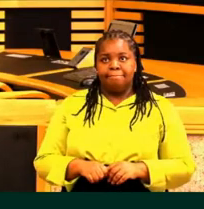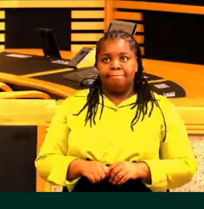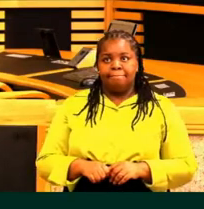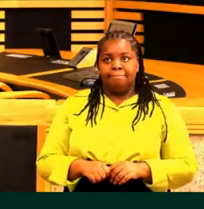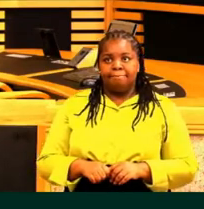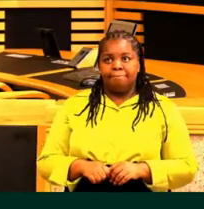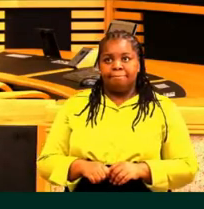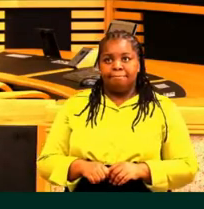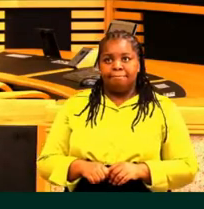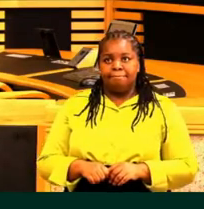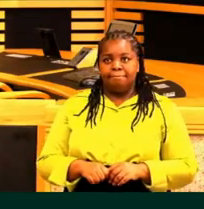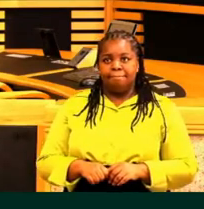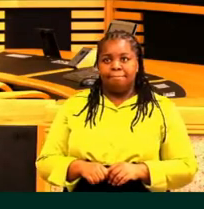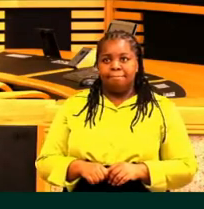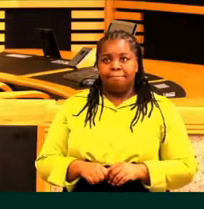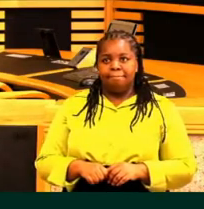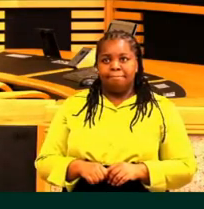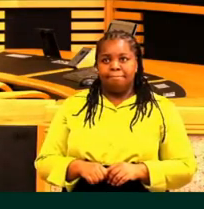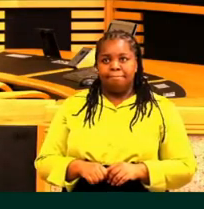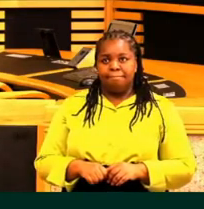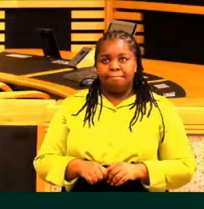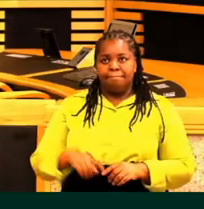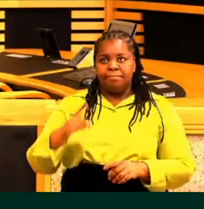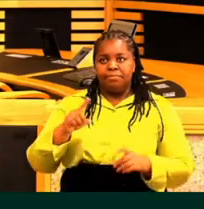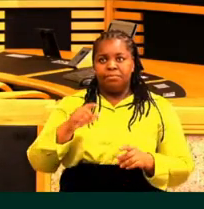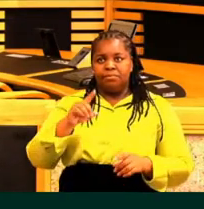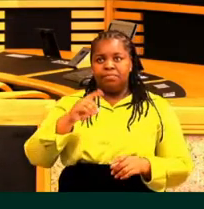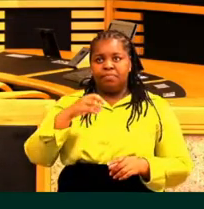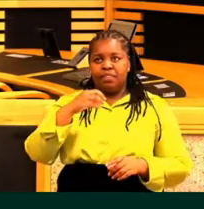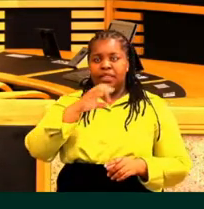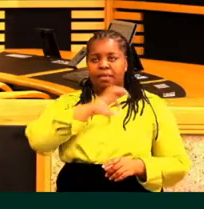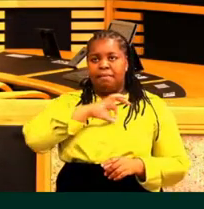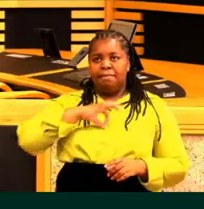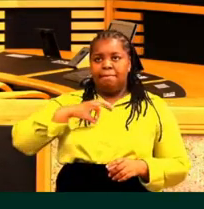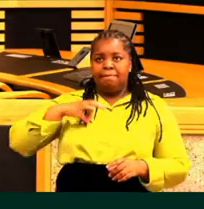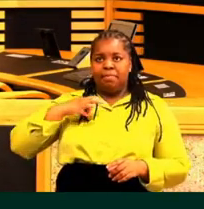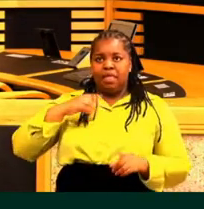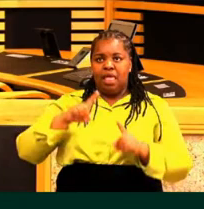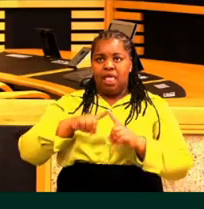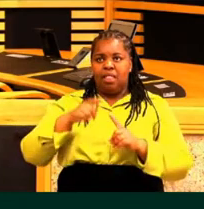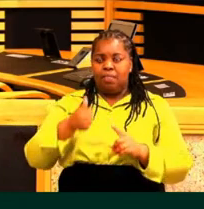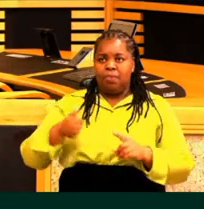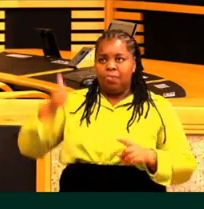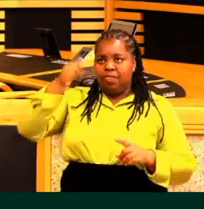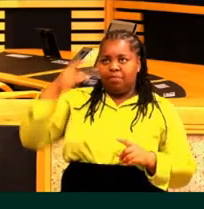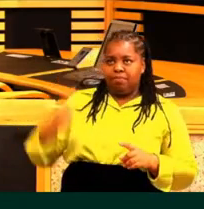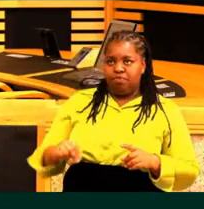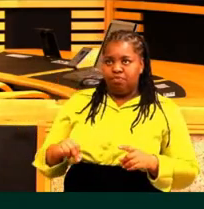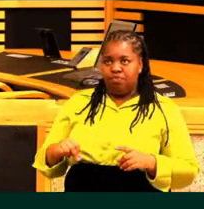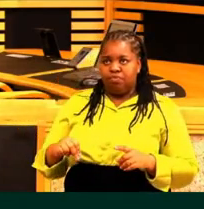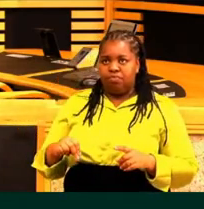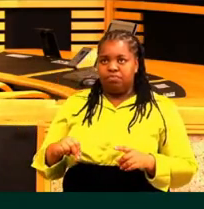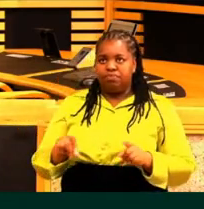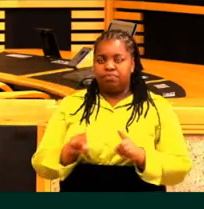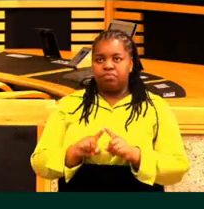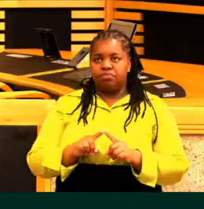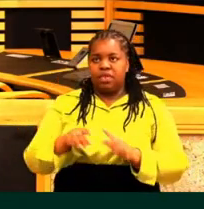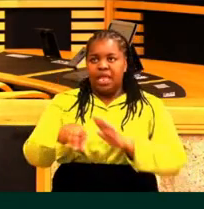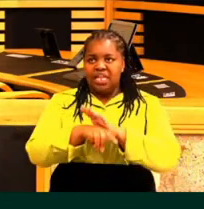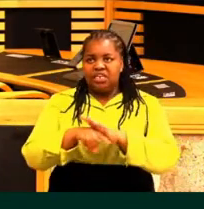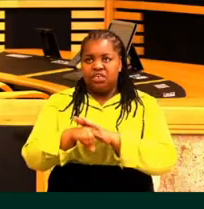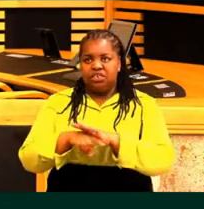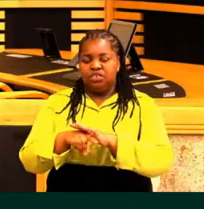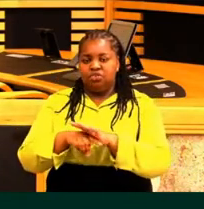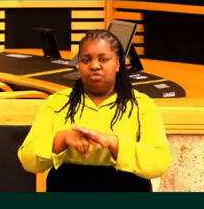municipality government officials mayors and chief whips and the spu officials in our district and local